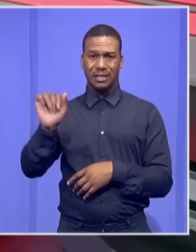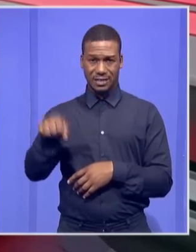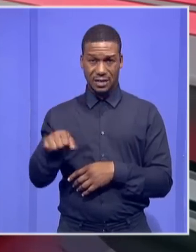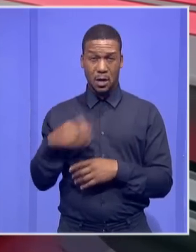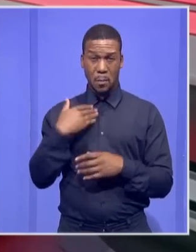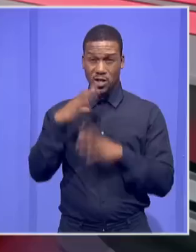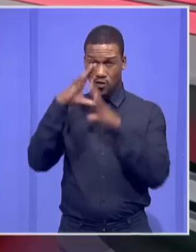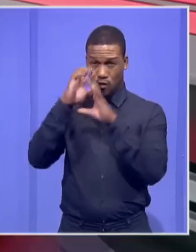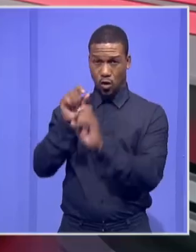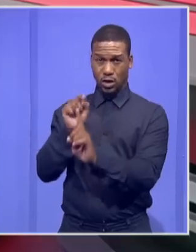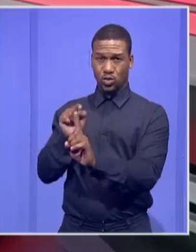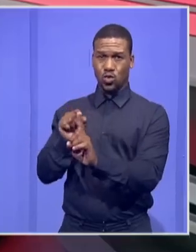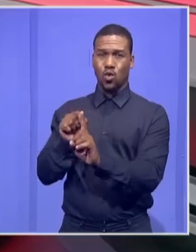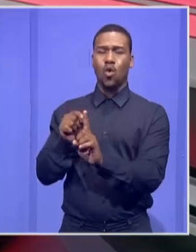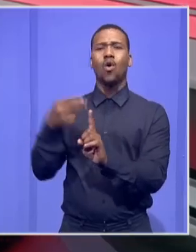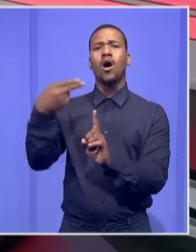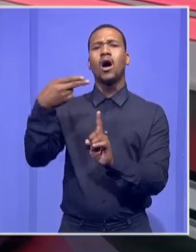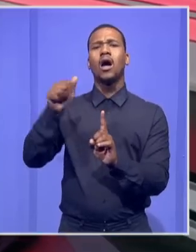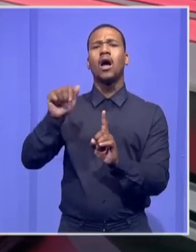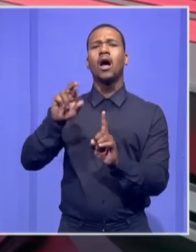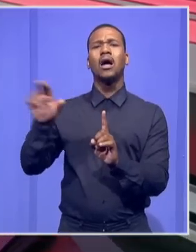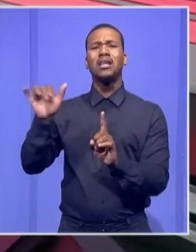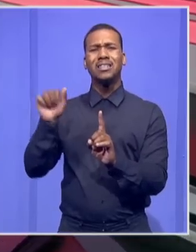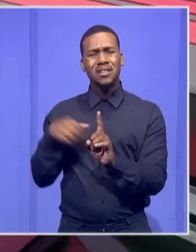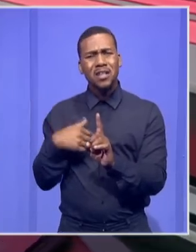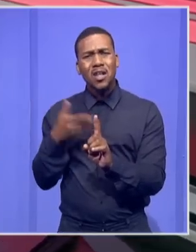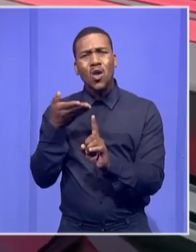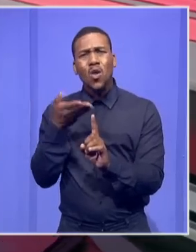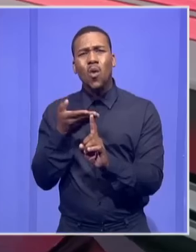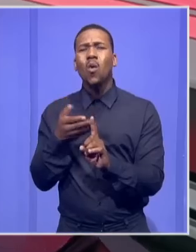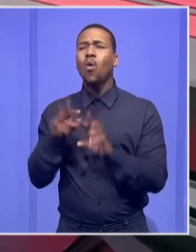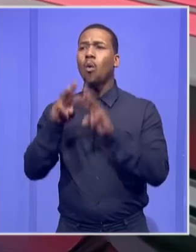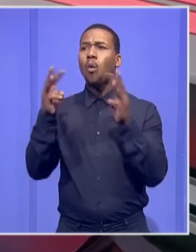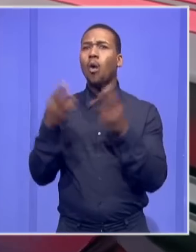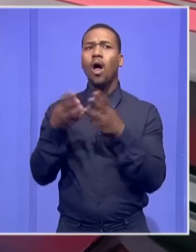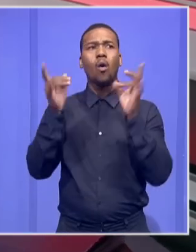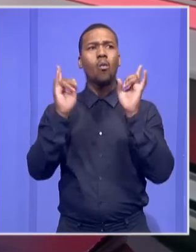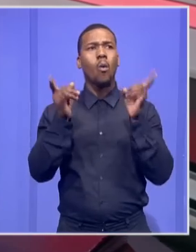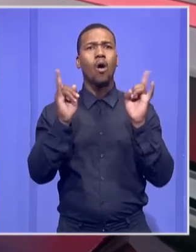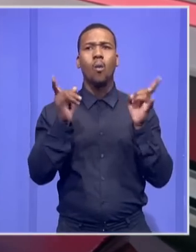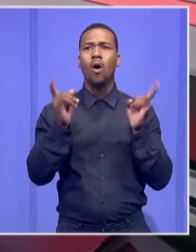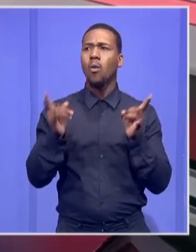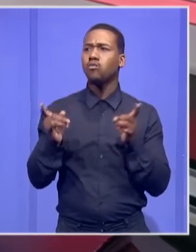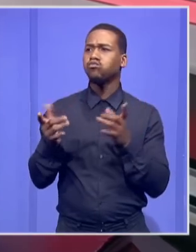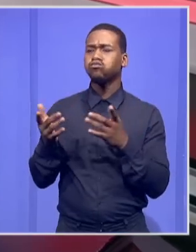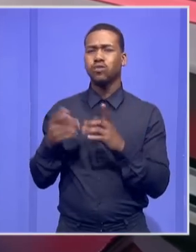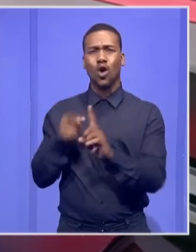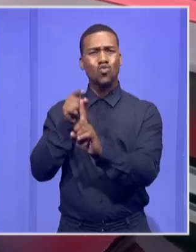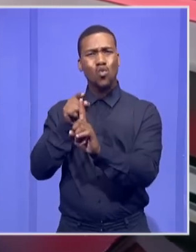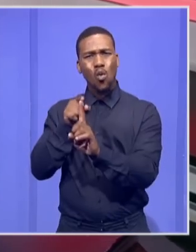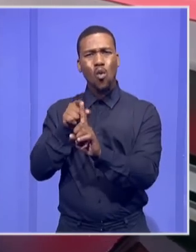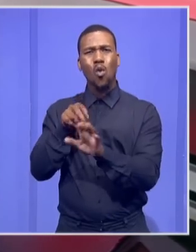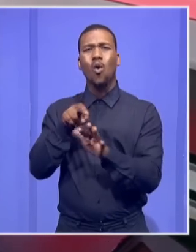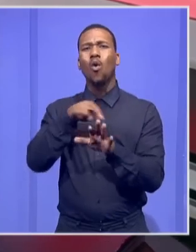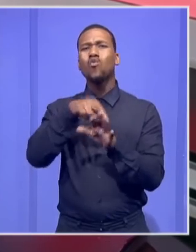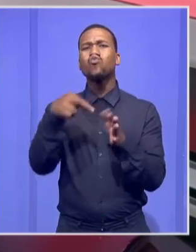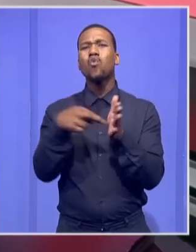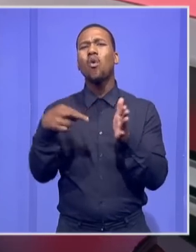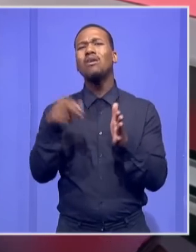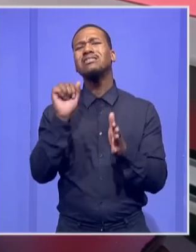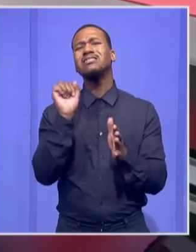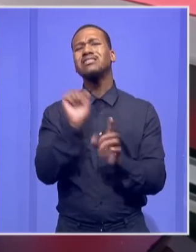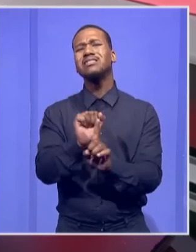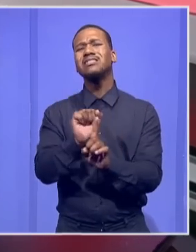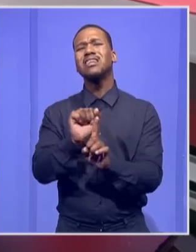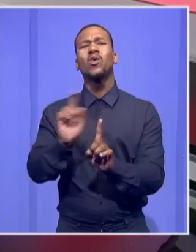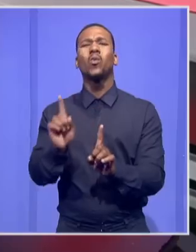moment, because it is still, whether we like it or not, the world is going to be watching the role that Harry is going to be playing. We know that he's not part of any